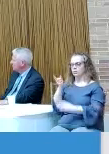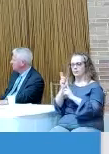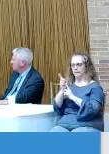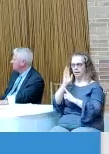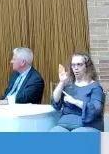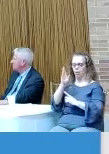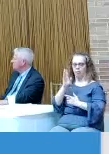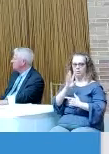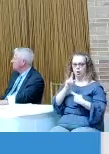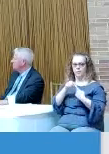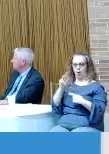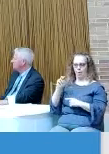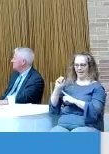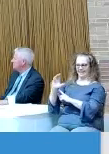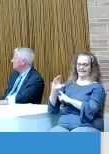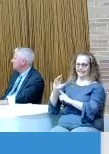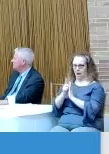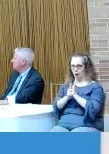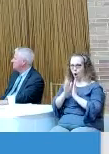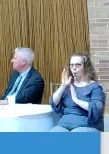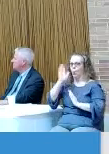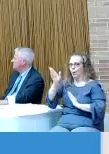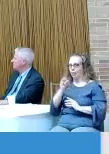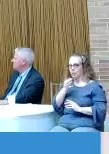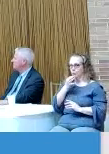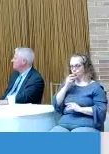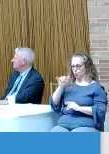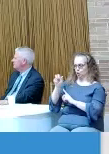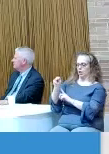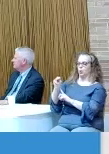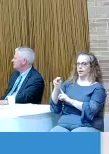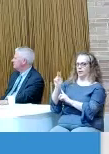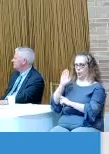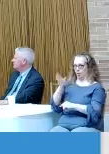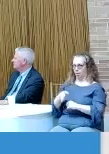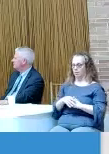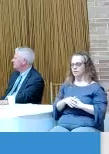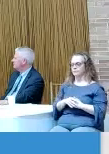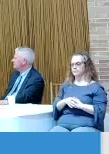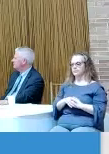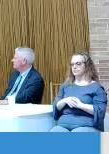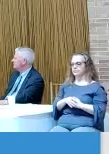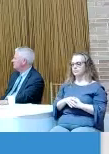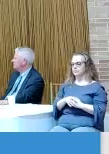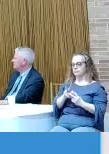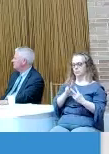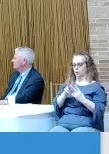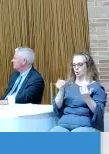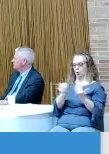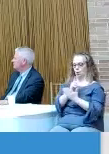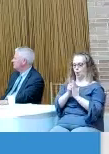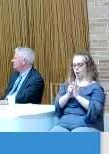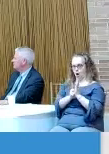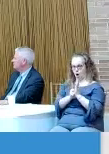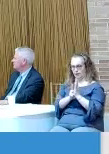new New York City law that will be in effect um in January so these will um our